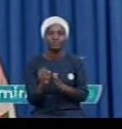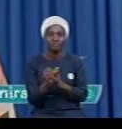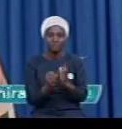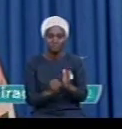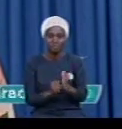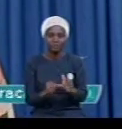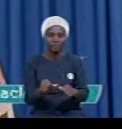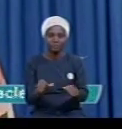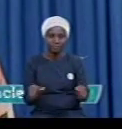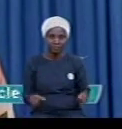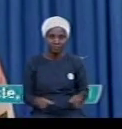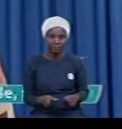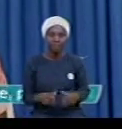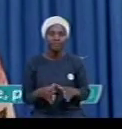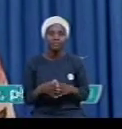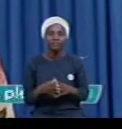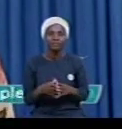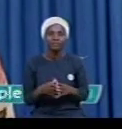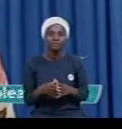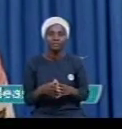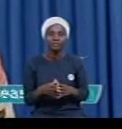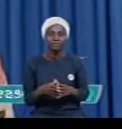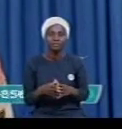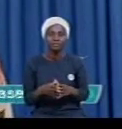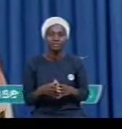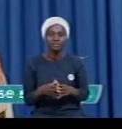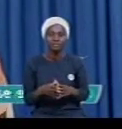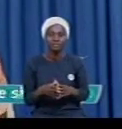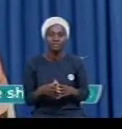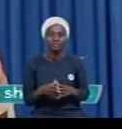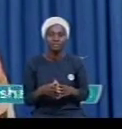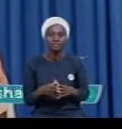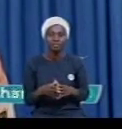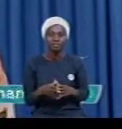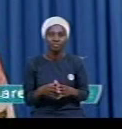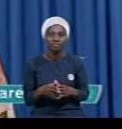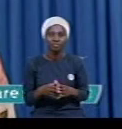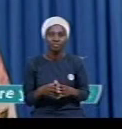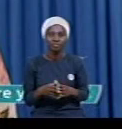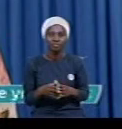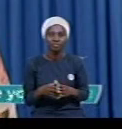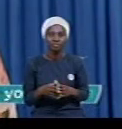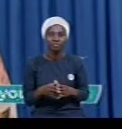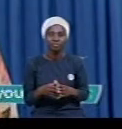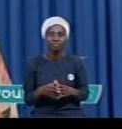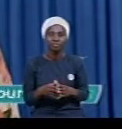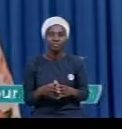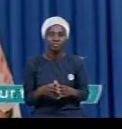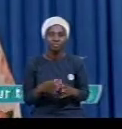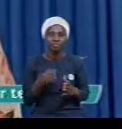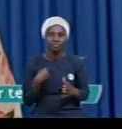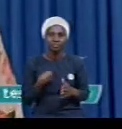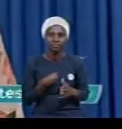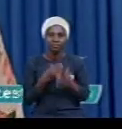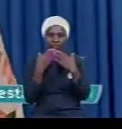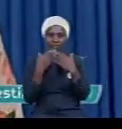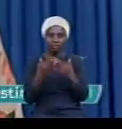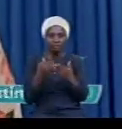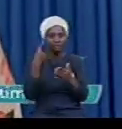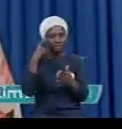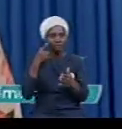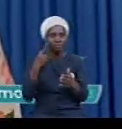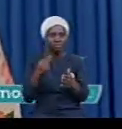Idipe fun Sabo group. Ilupeju district. Mo dupe lowo Olorun fun igba lo kan